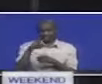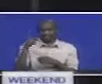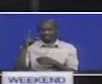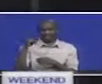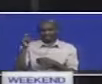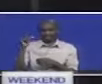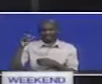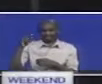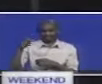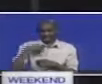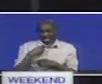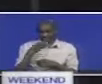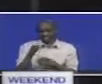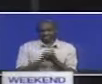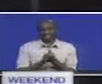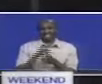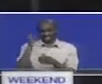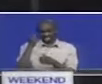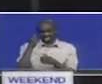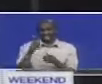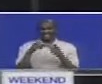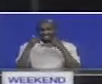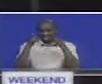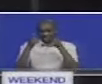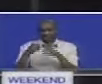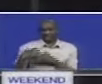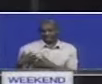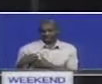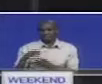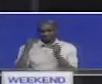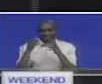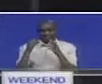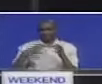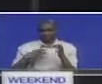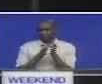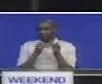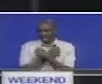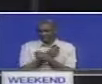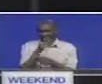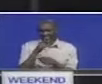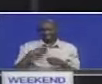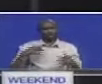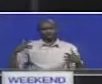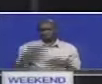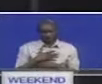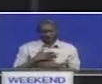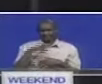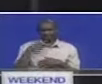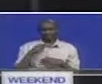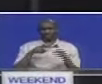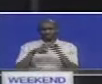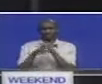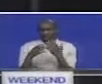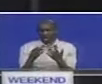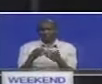was a try galore weekend in the Kenya Cup rugby action, as many rugby enthusiasts in the country were left shocked by the scorelines.